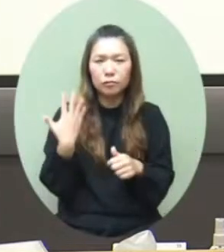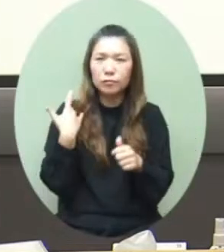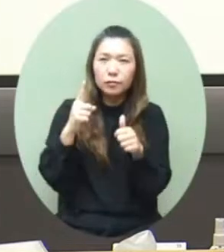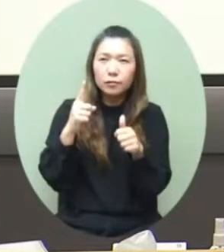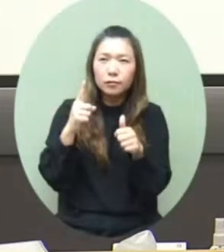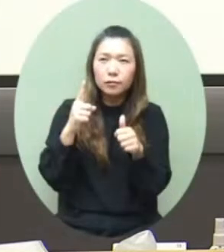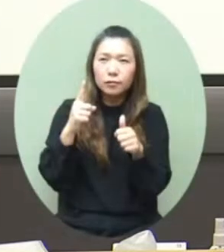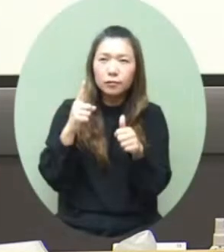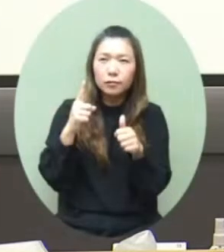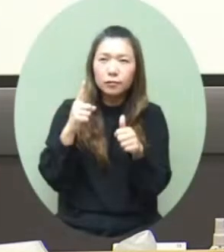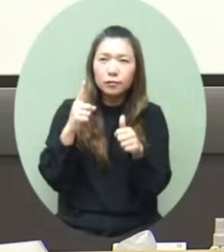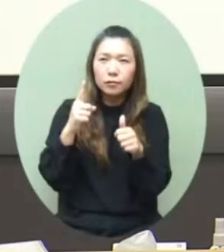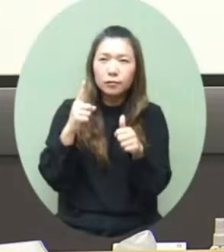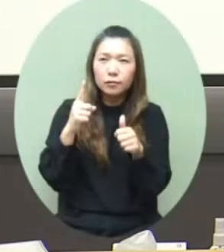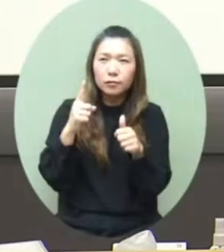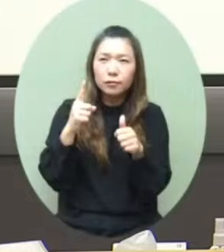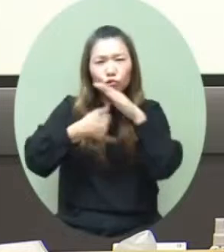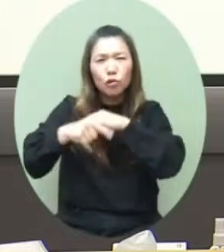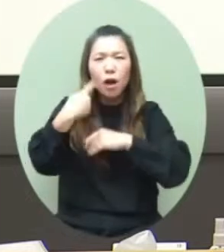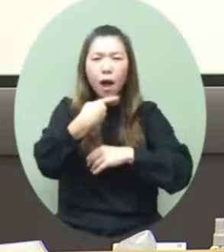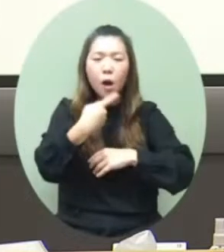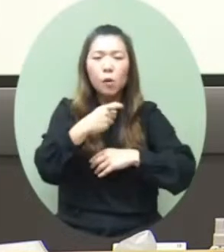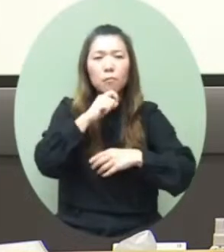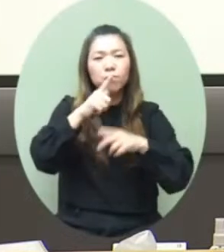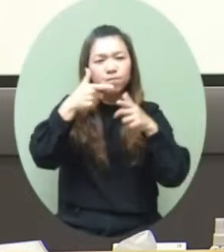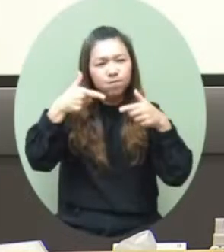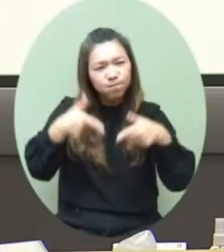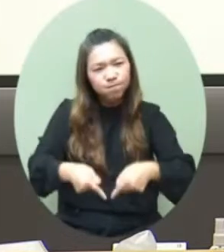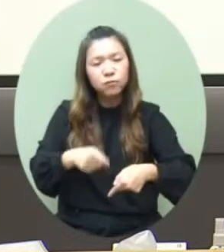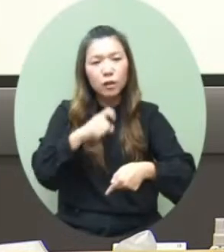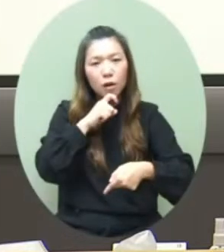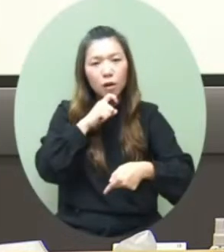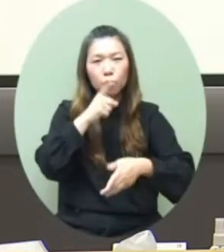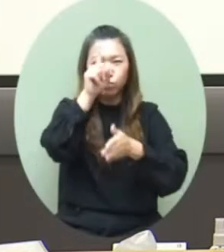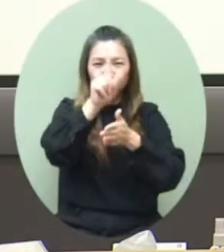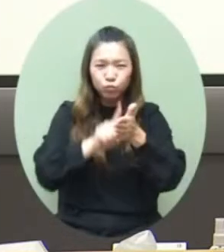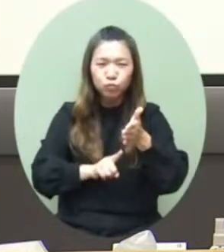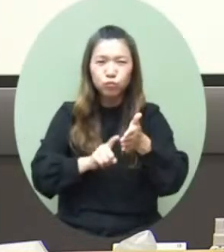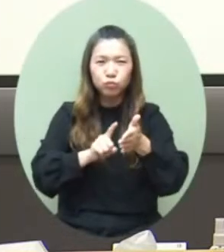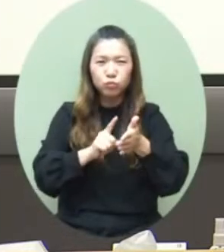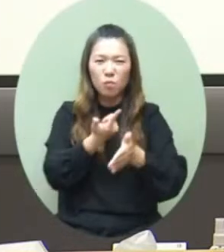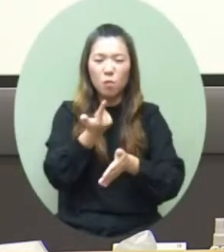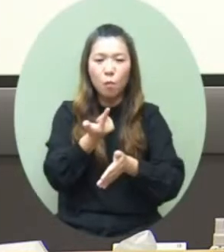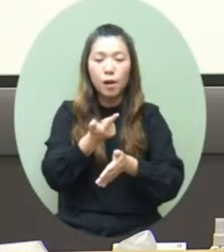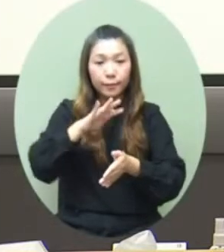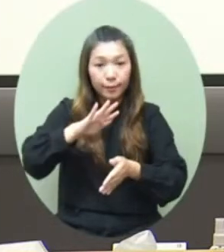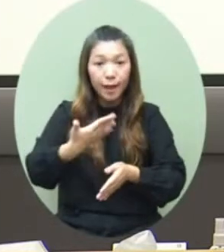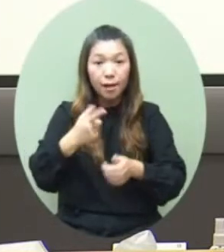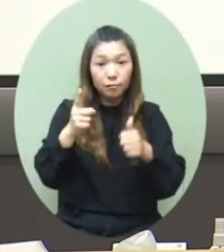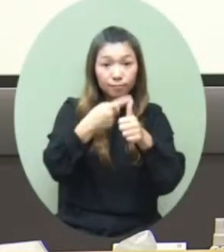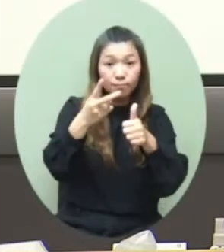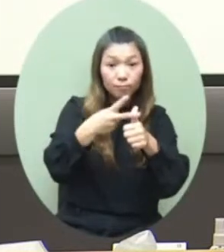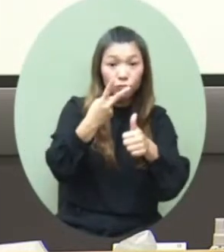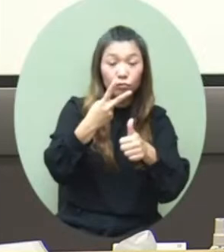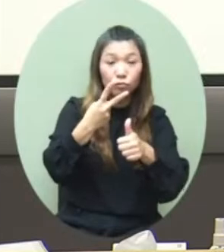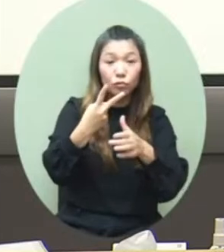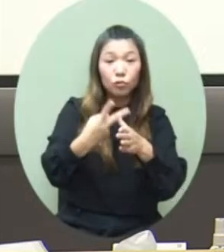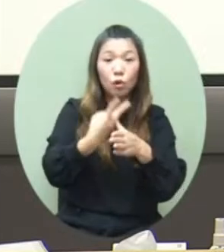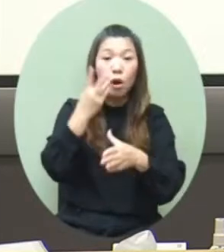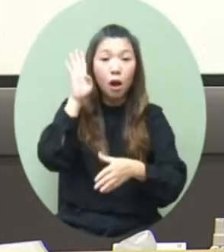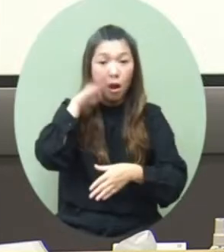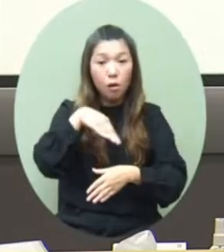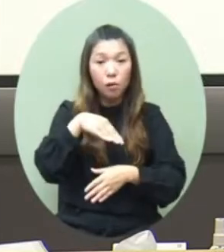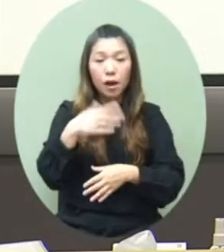tourists. In the first 2 months of this year, the export